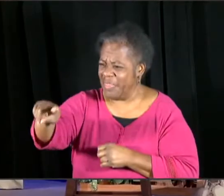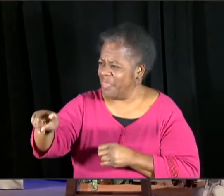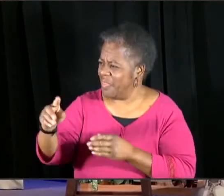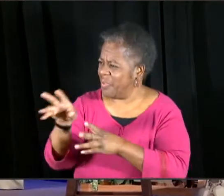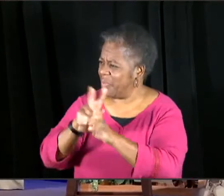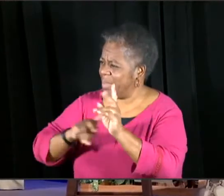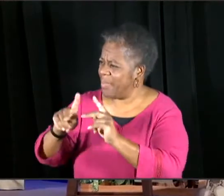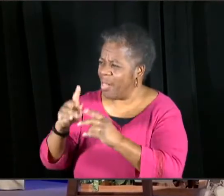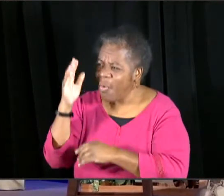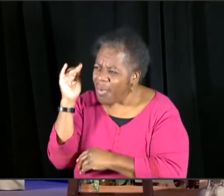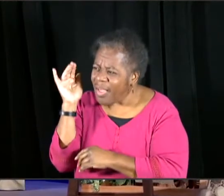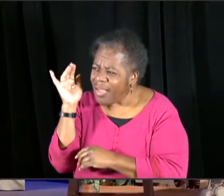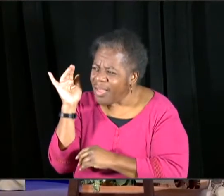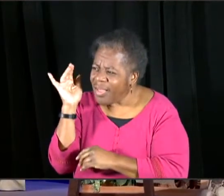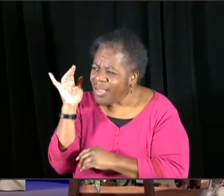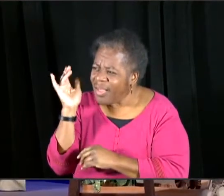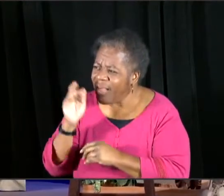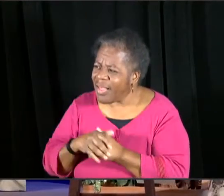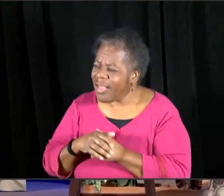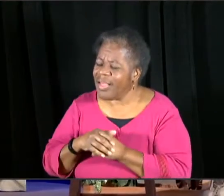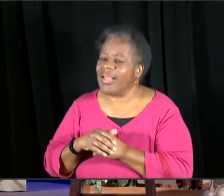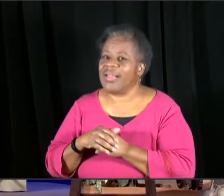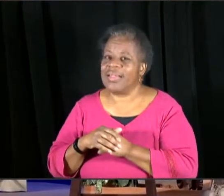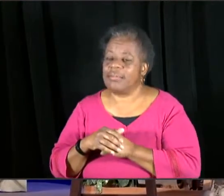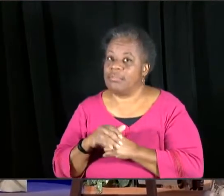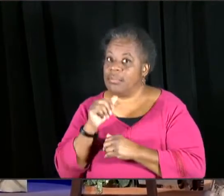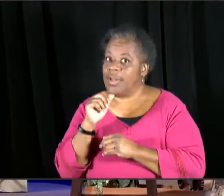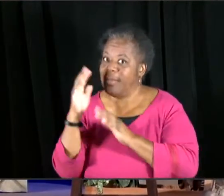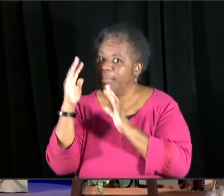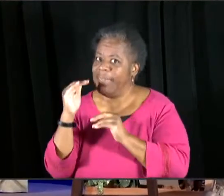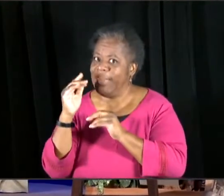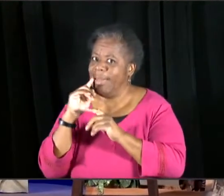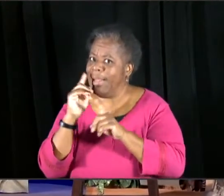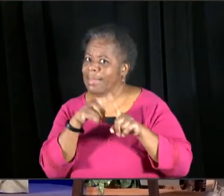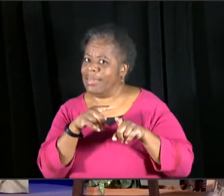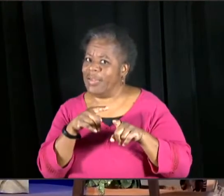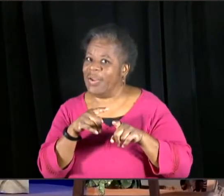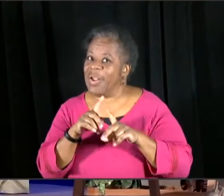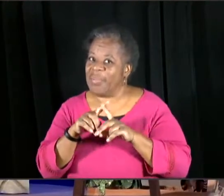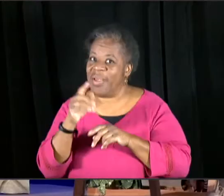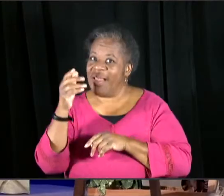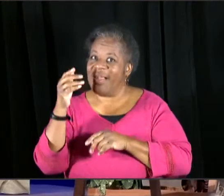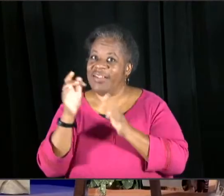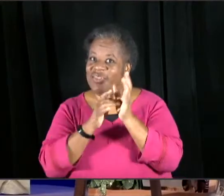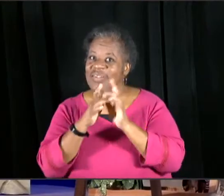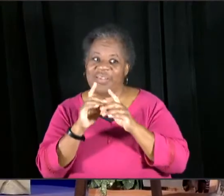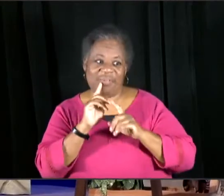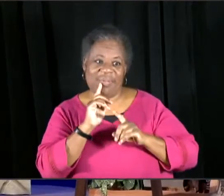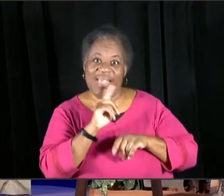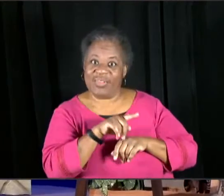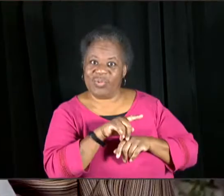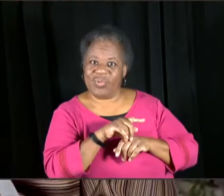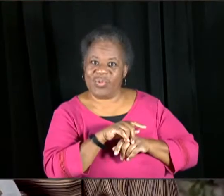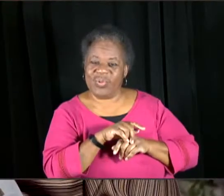they demanded. They probably weren't expecting an answer, but they got one.